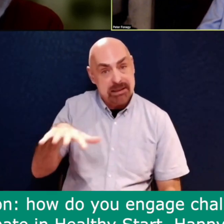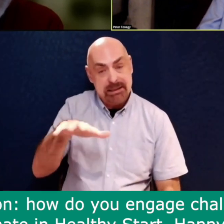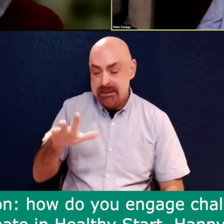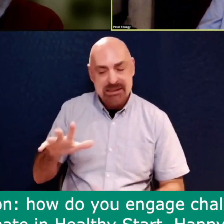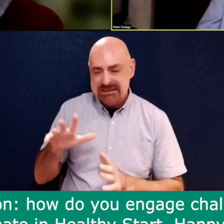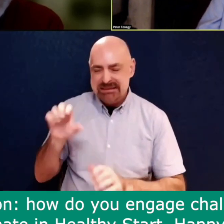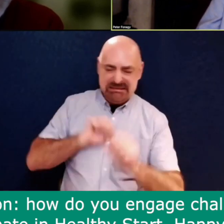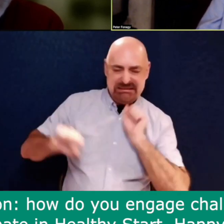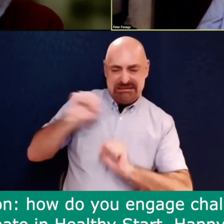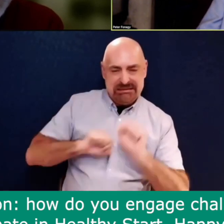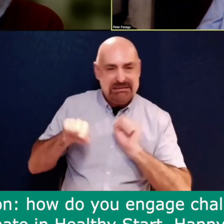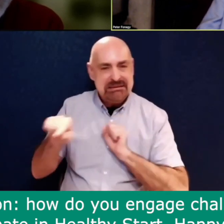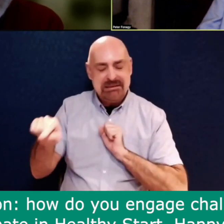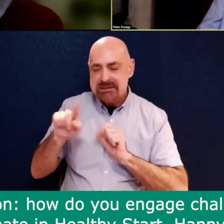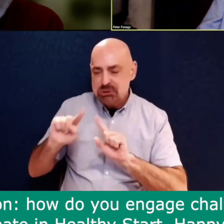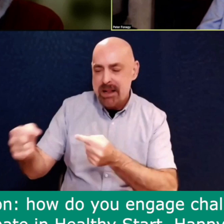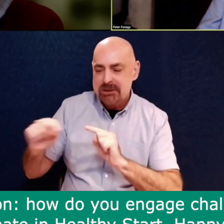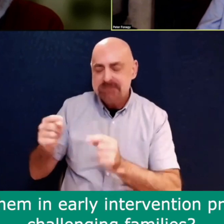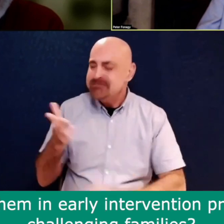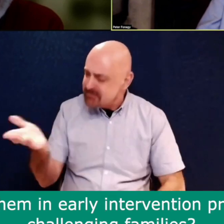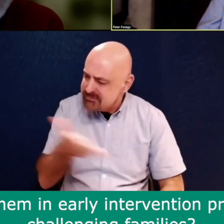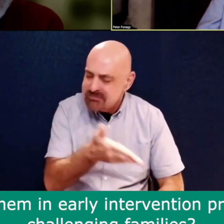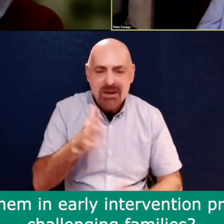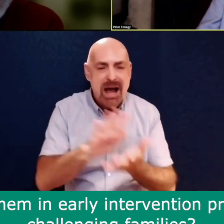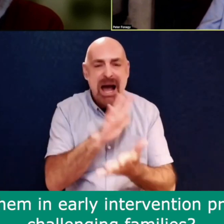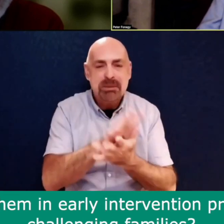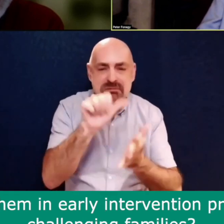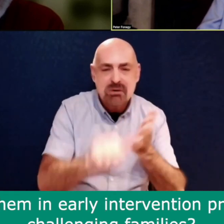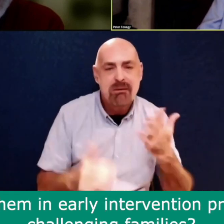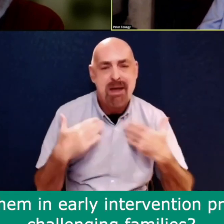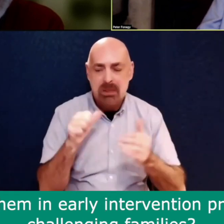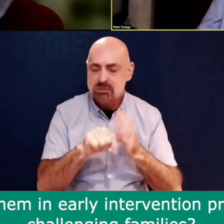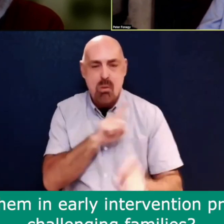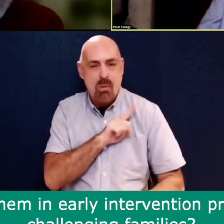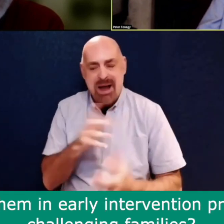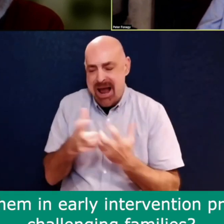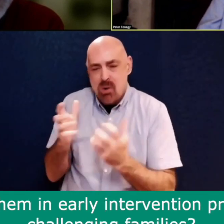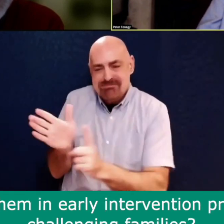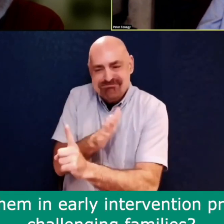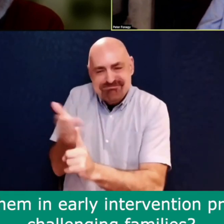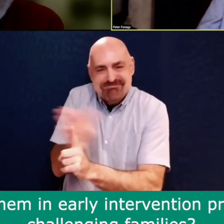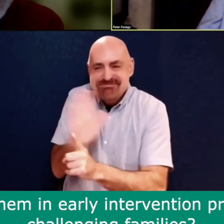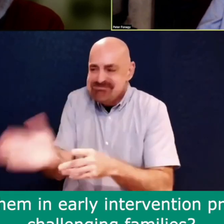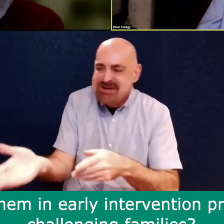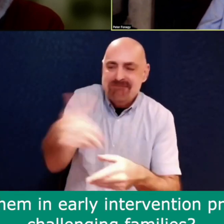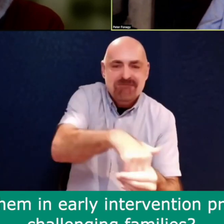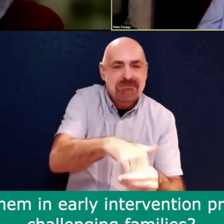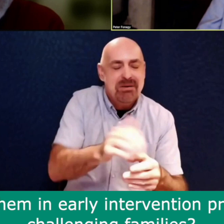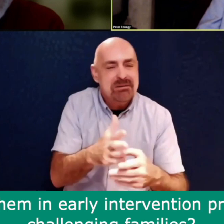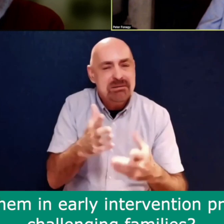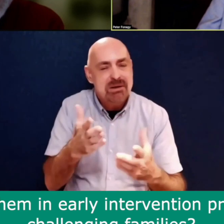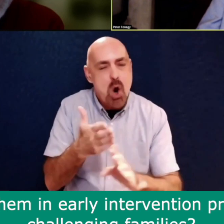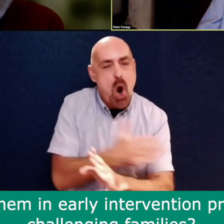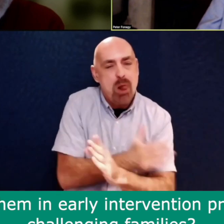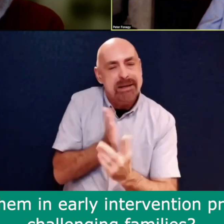participate in Healthy Start, Happy Start? How do you engage them in early intervention programs